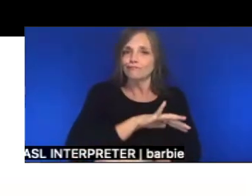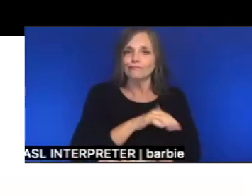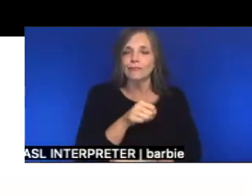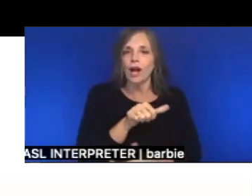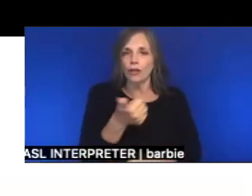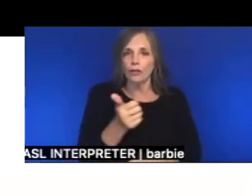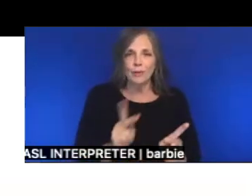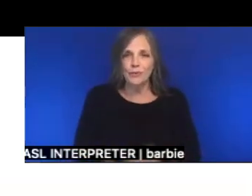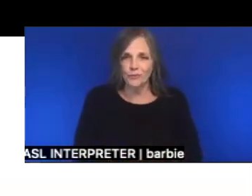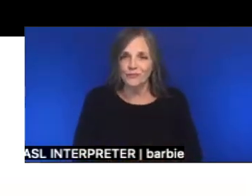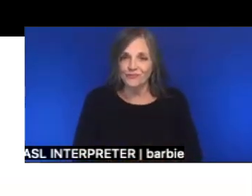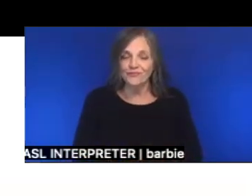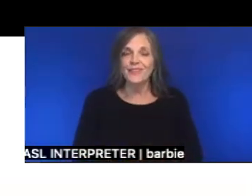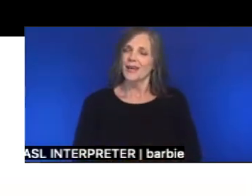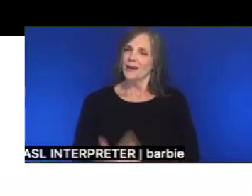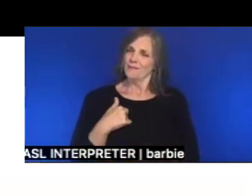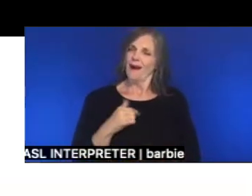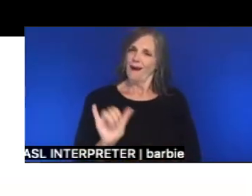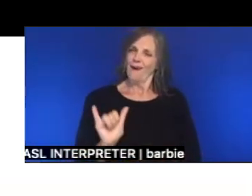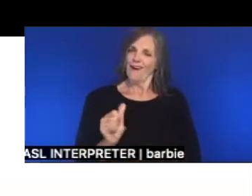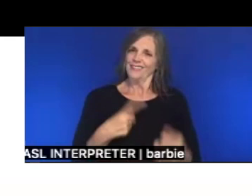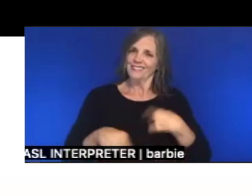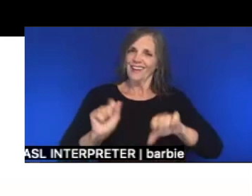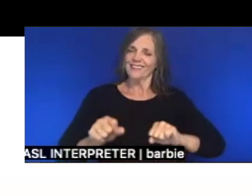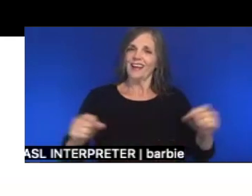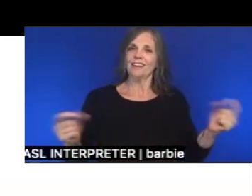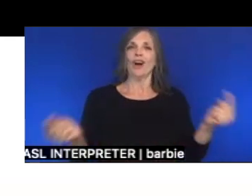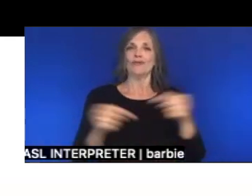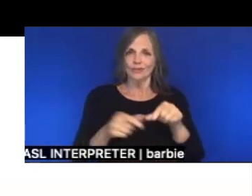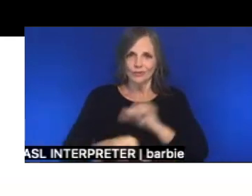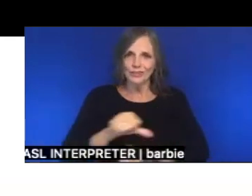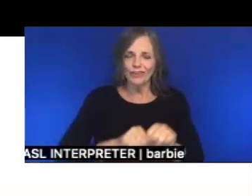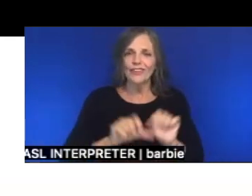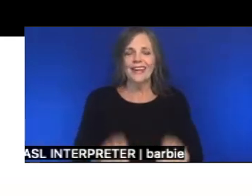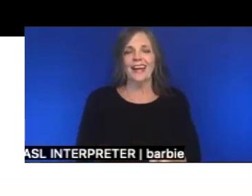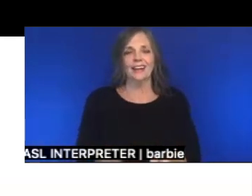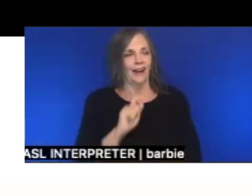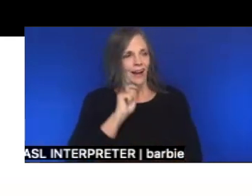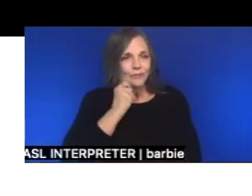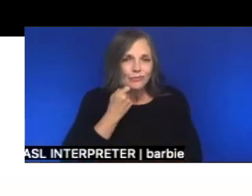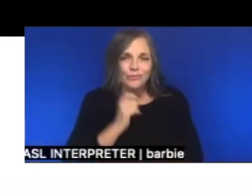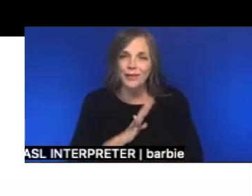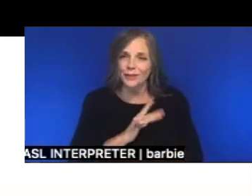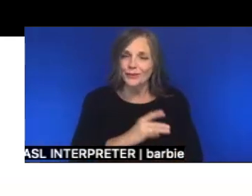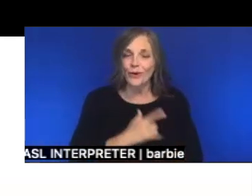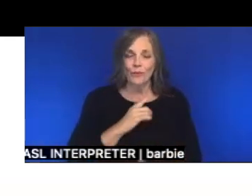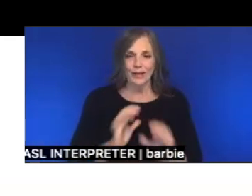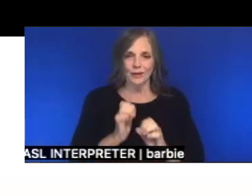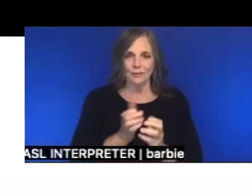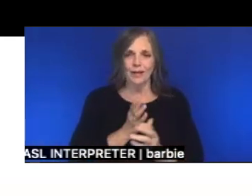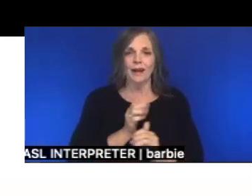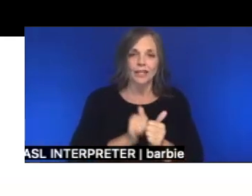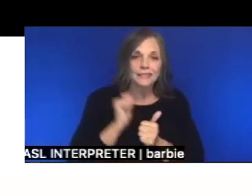disturb our colleagues. But in this sense, it was just like, okay, it's really actually really cool. Like we can communicate across the distance,